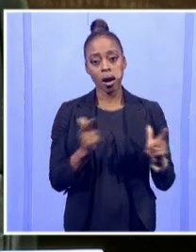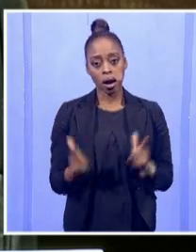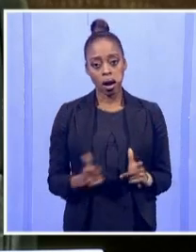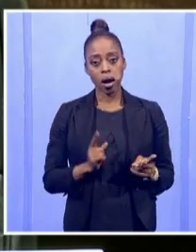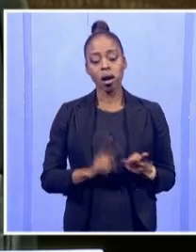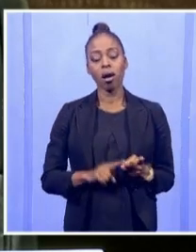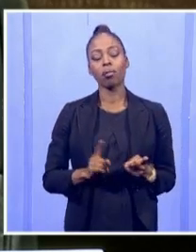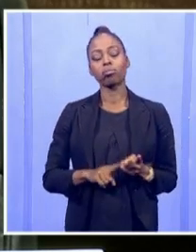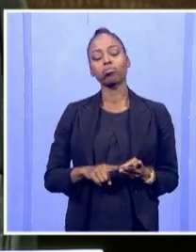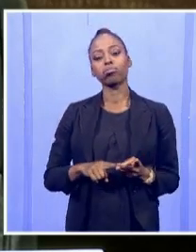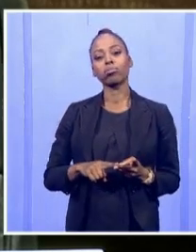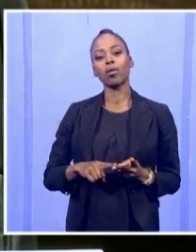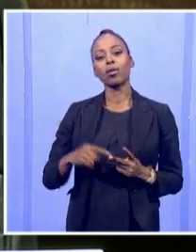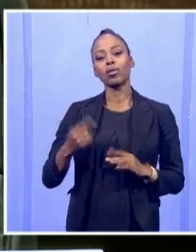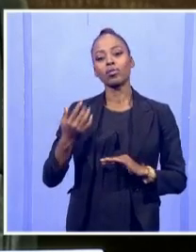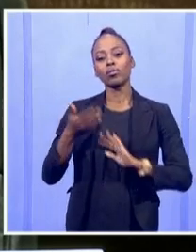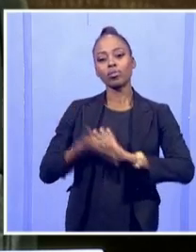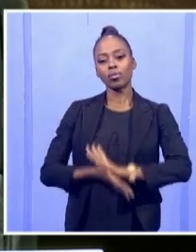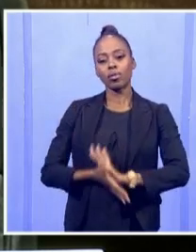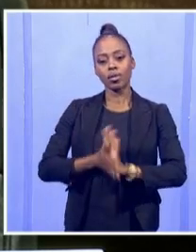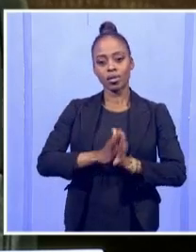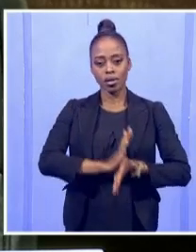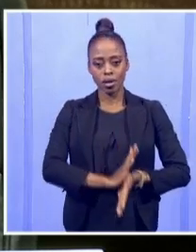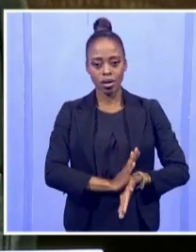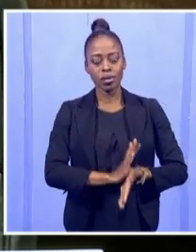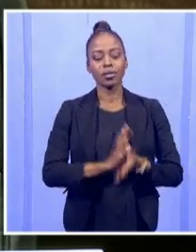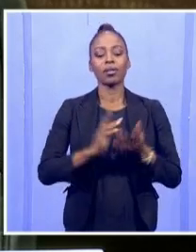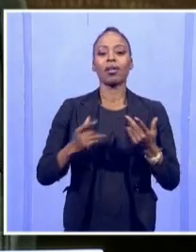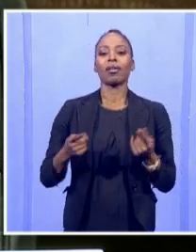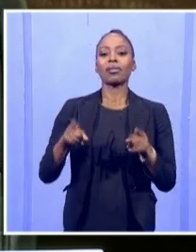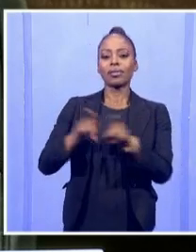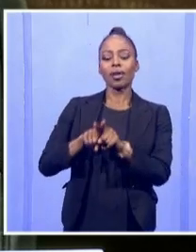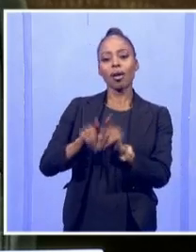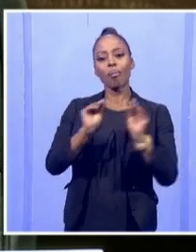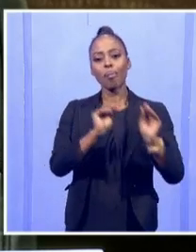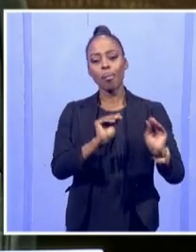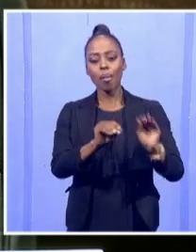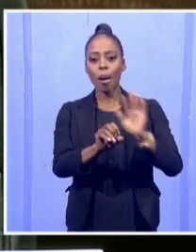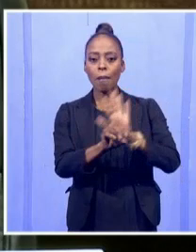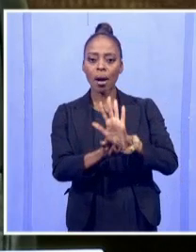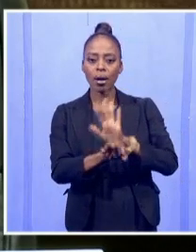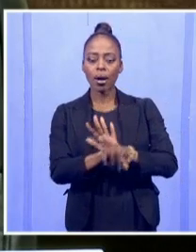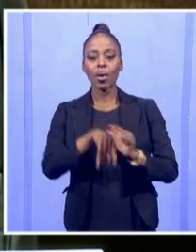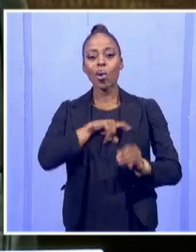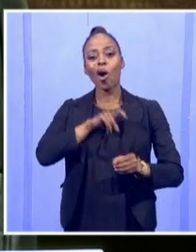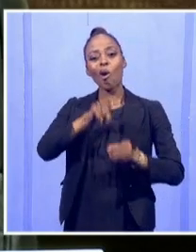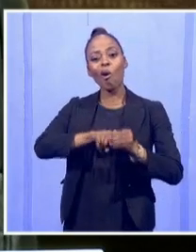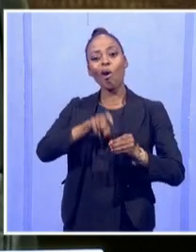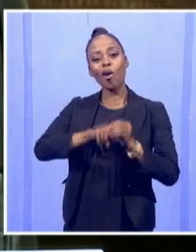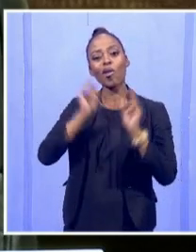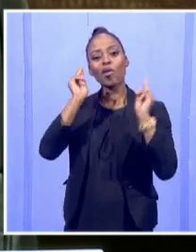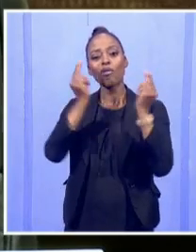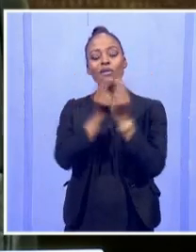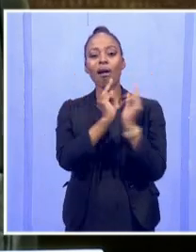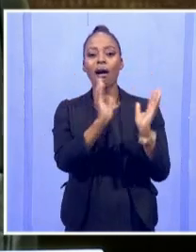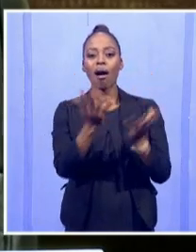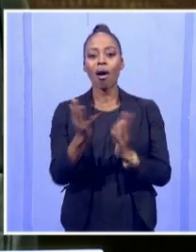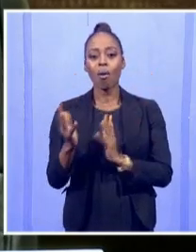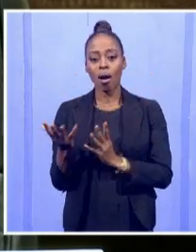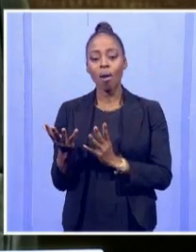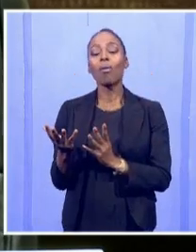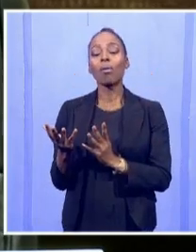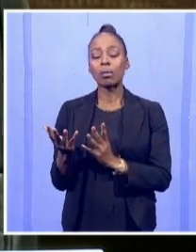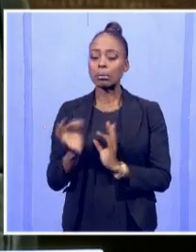port infrastructure, with shipping, and our education market. The quality of our universities is